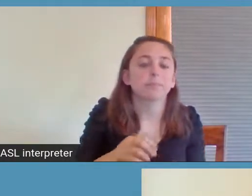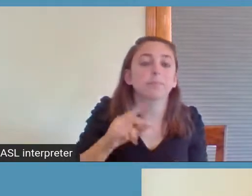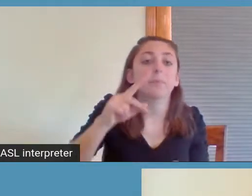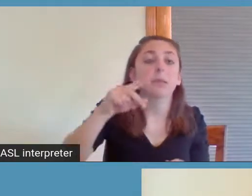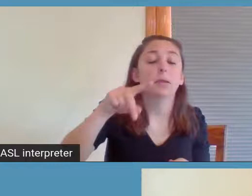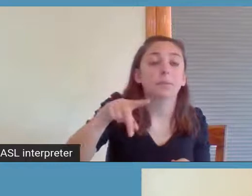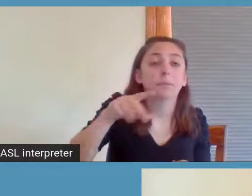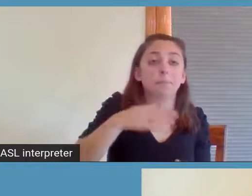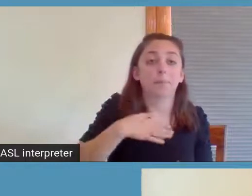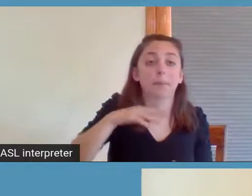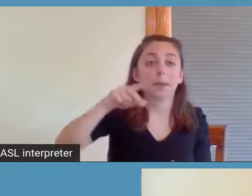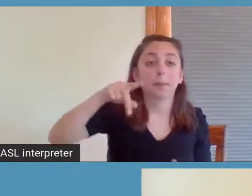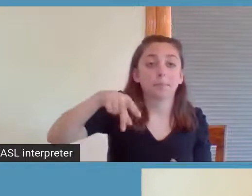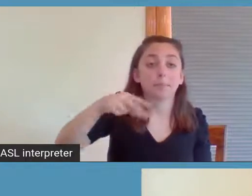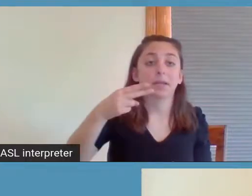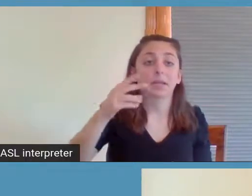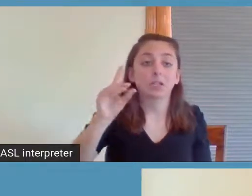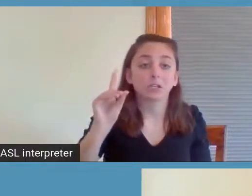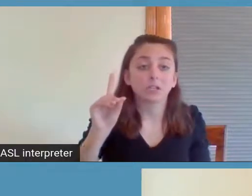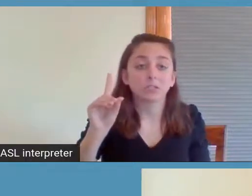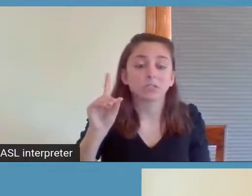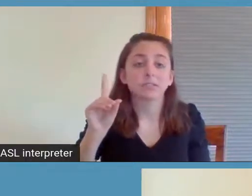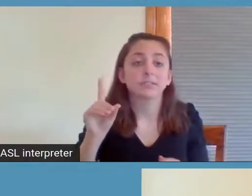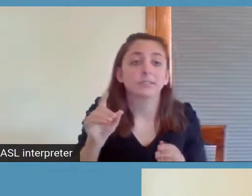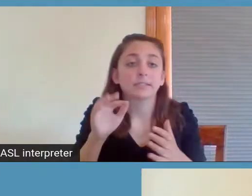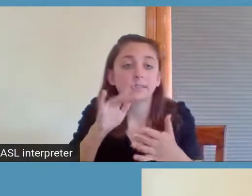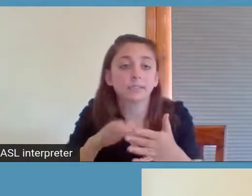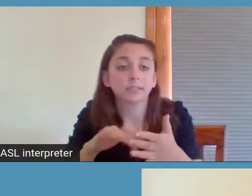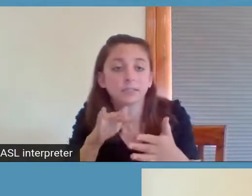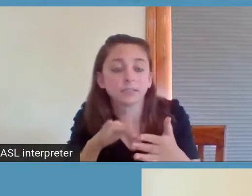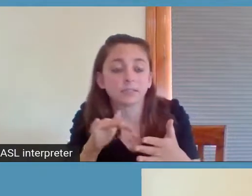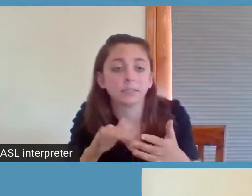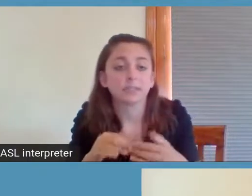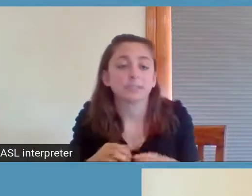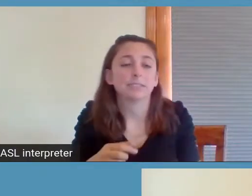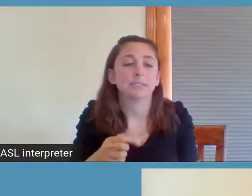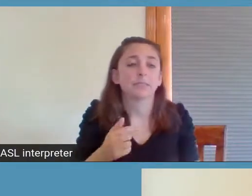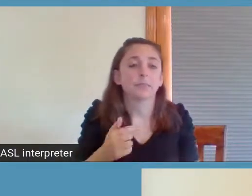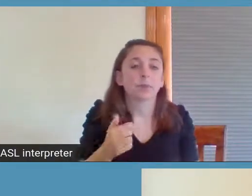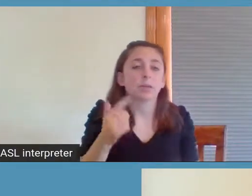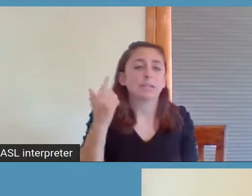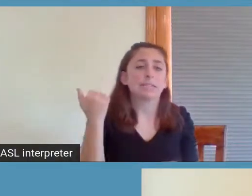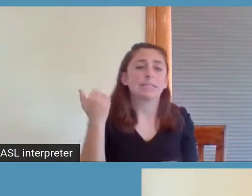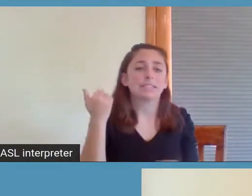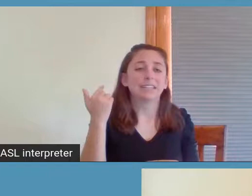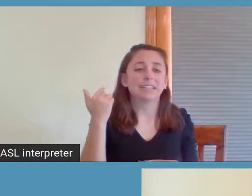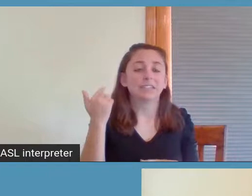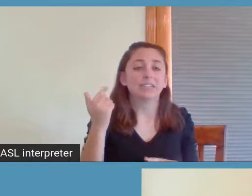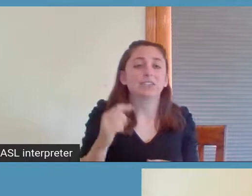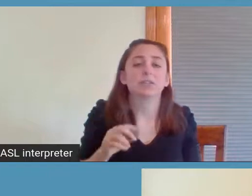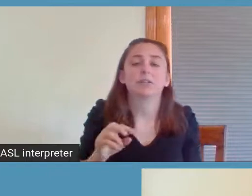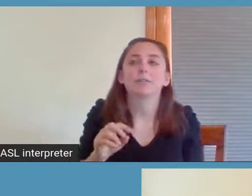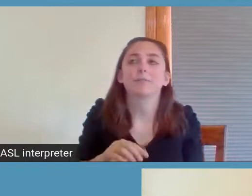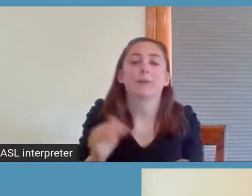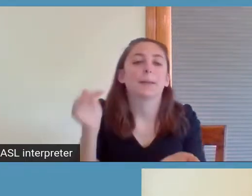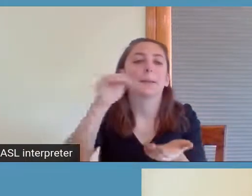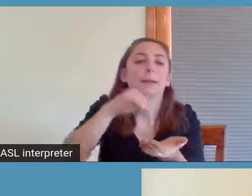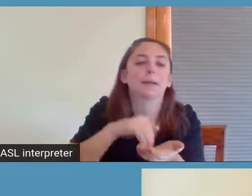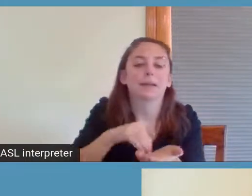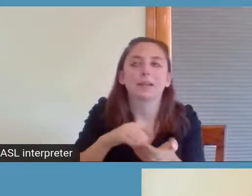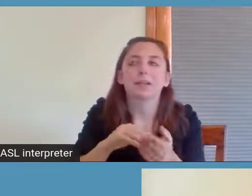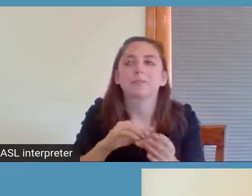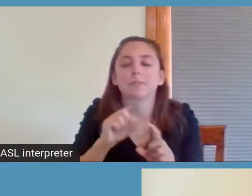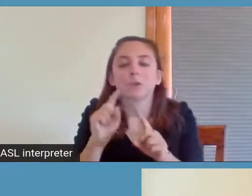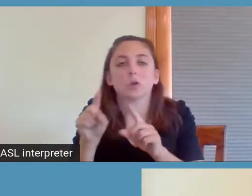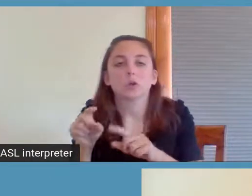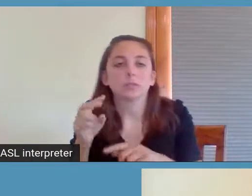And then only recently in the last year that I go back into year and a half, go back into second life, for example. But then